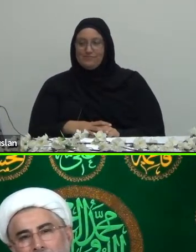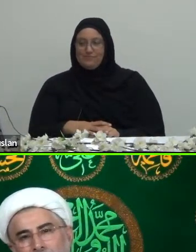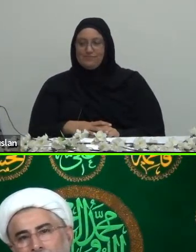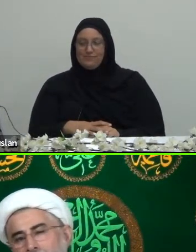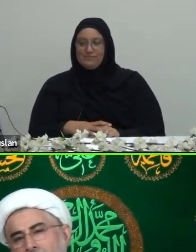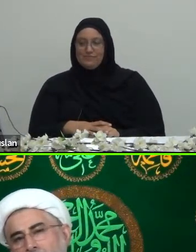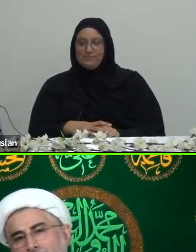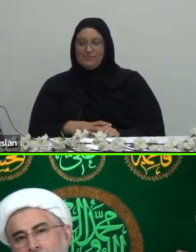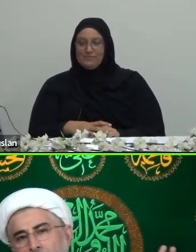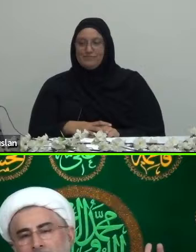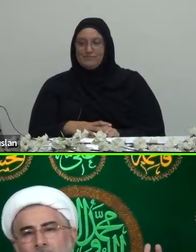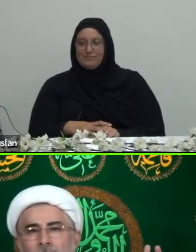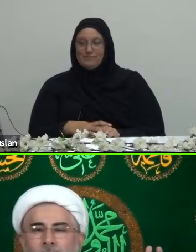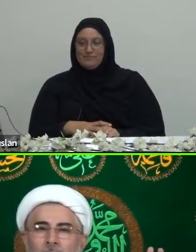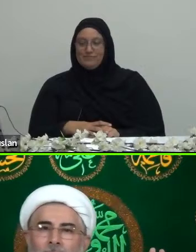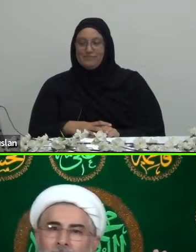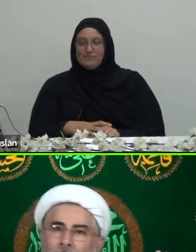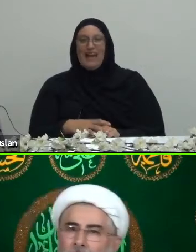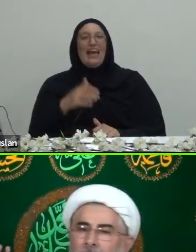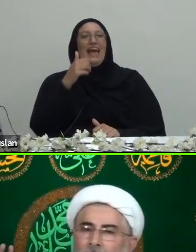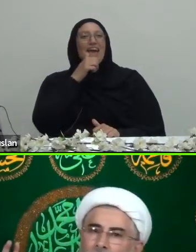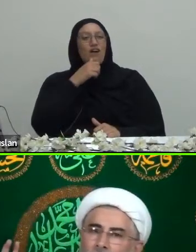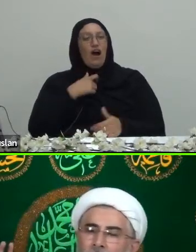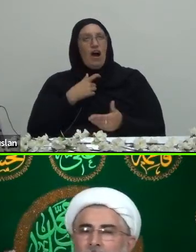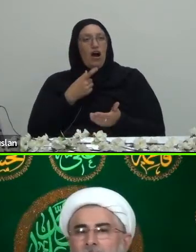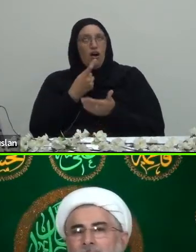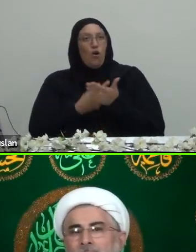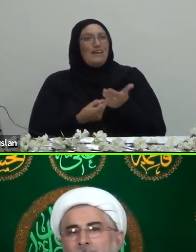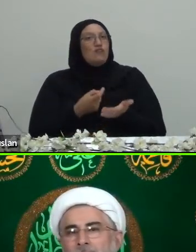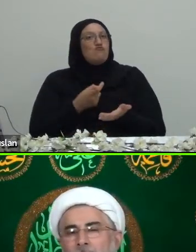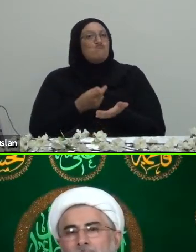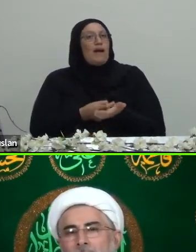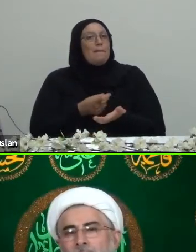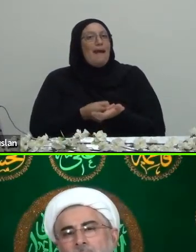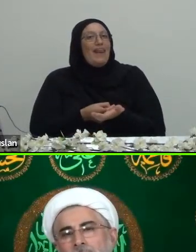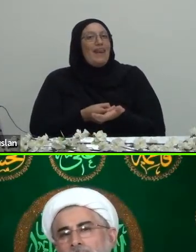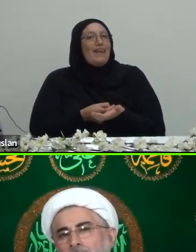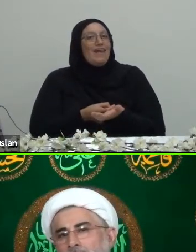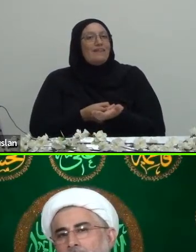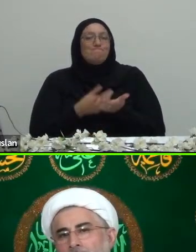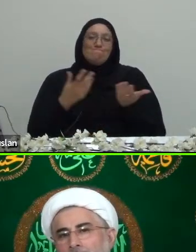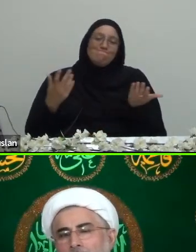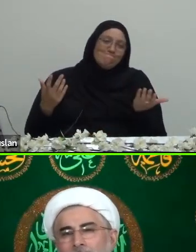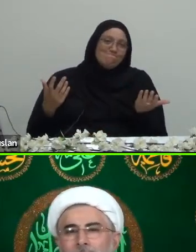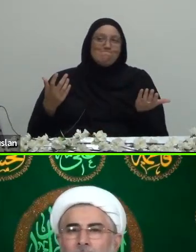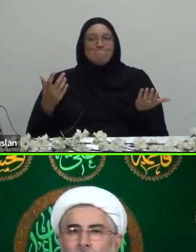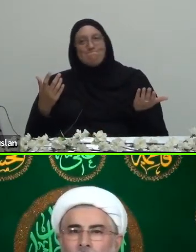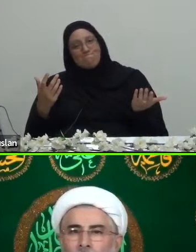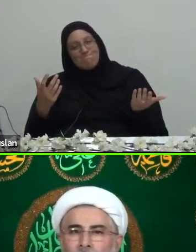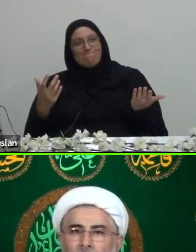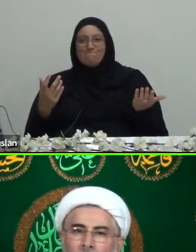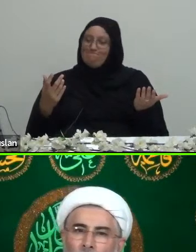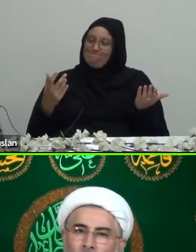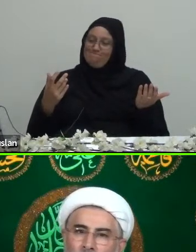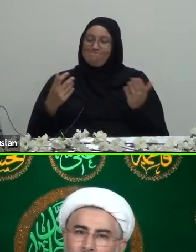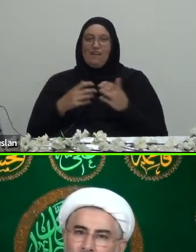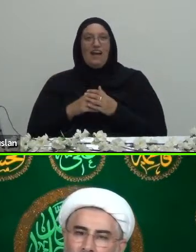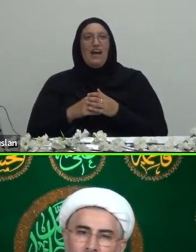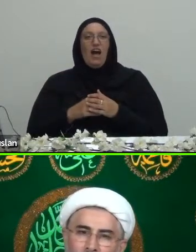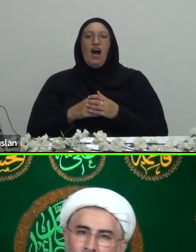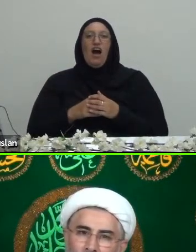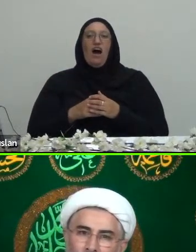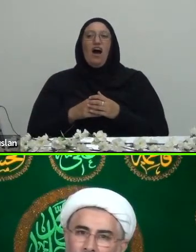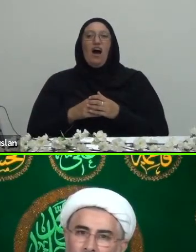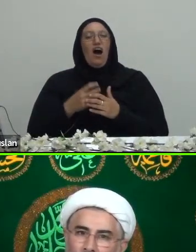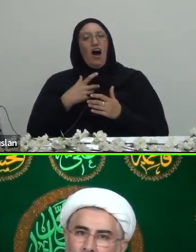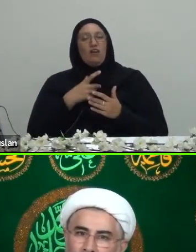give a recommendation, and based on recommendation, ethically, the beneficiaries are recommended to follow the wish of the